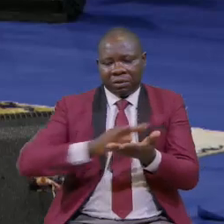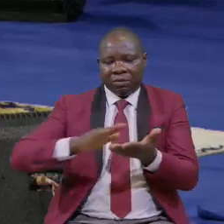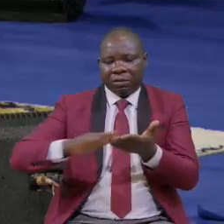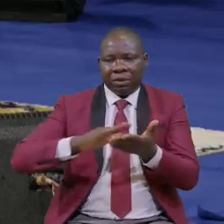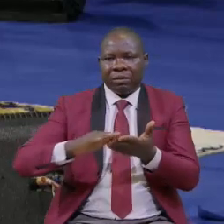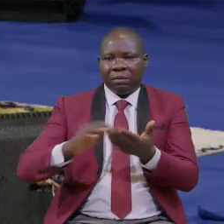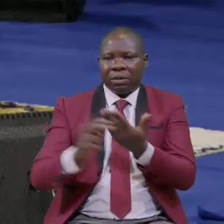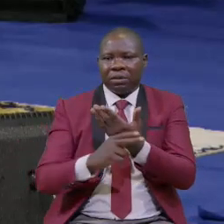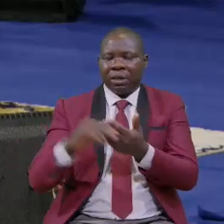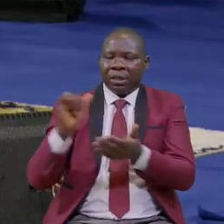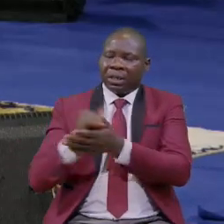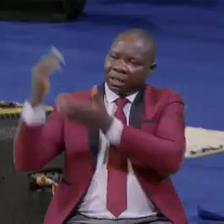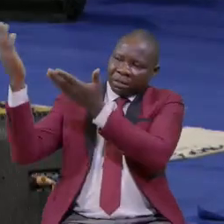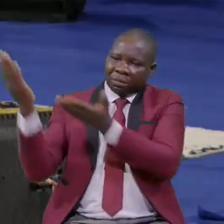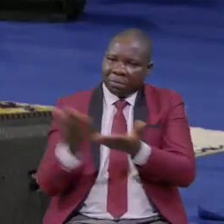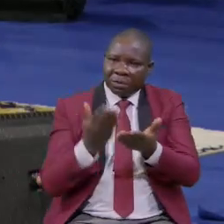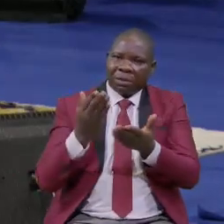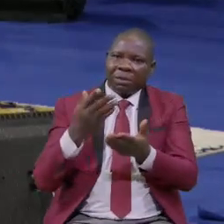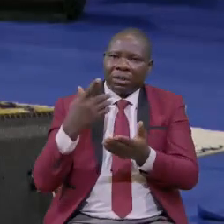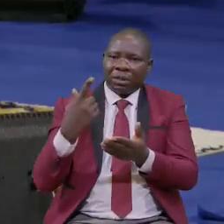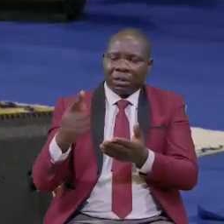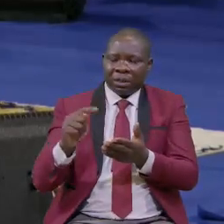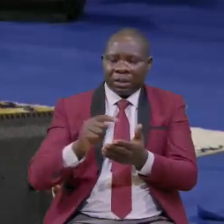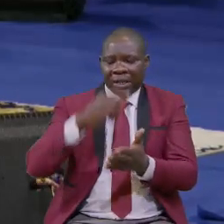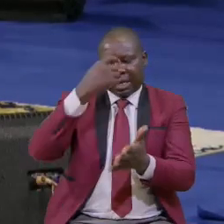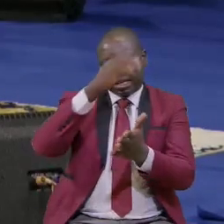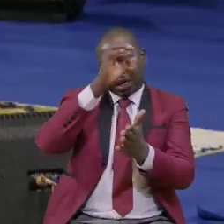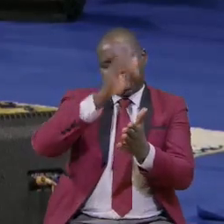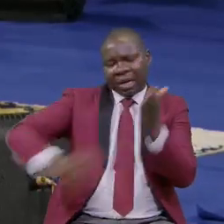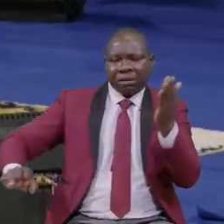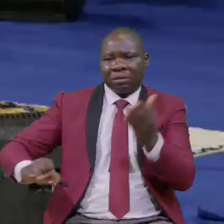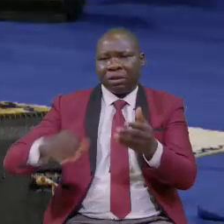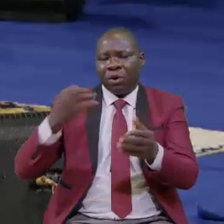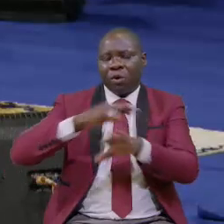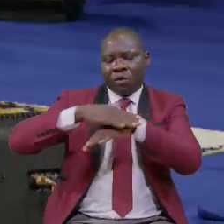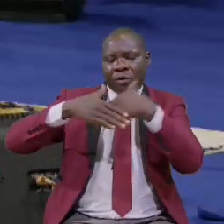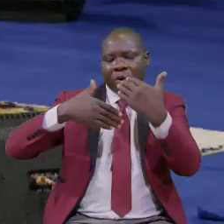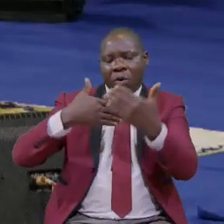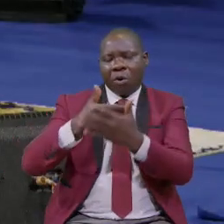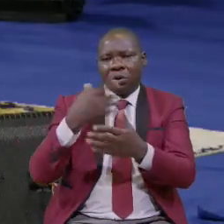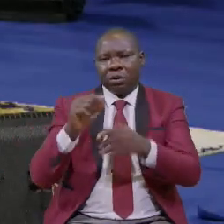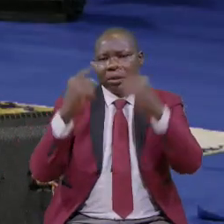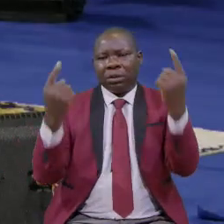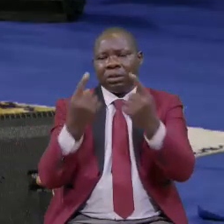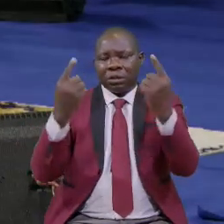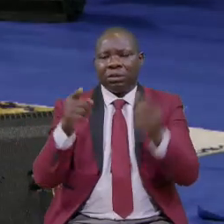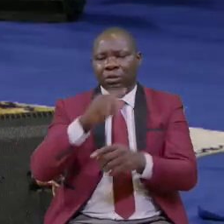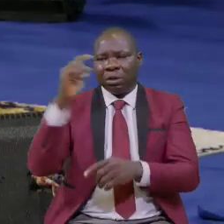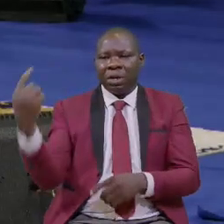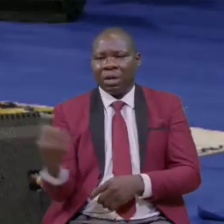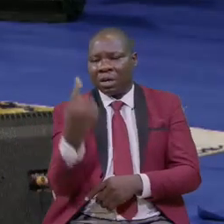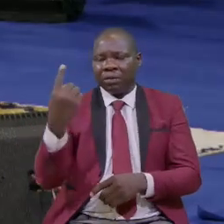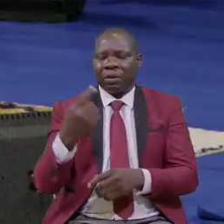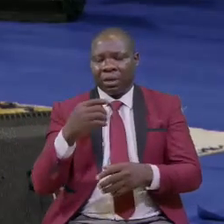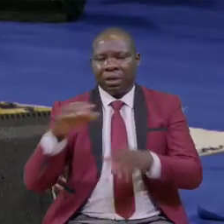that brings the erasing, blotting out of all the sins you ever committed, that